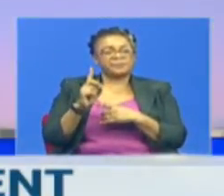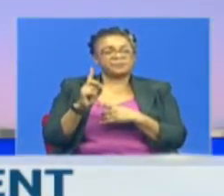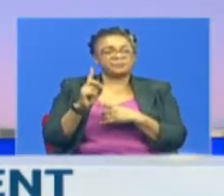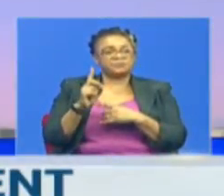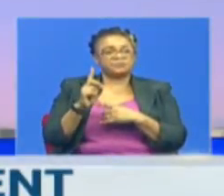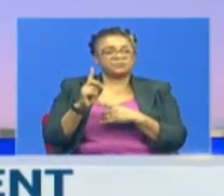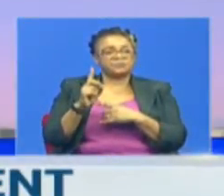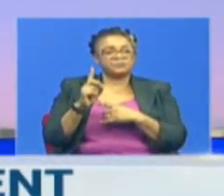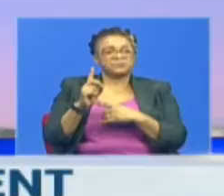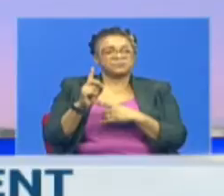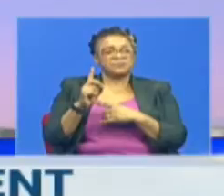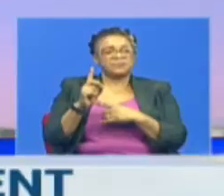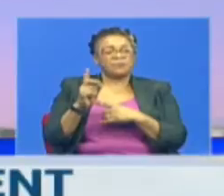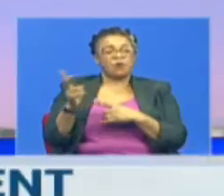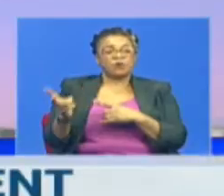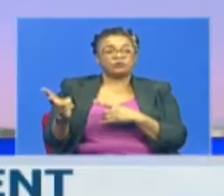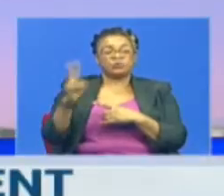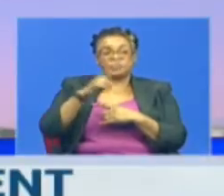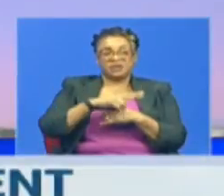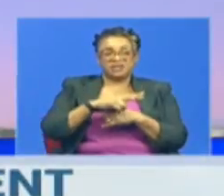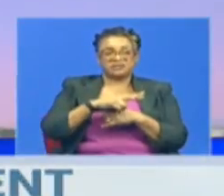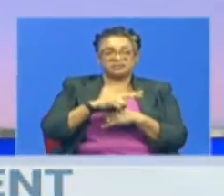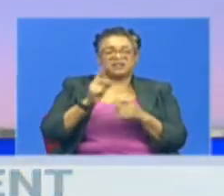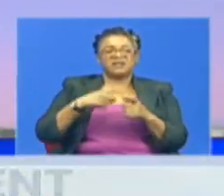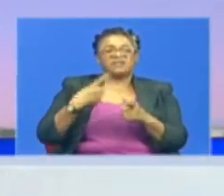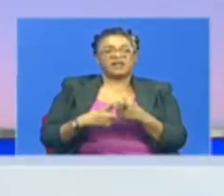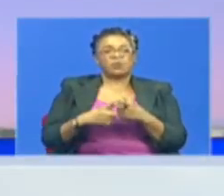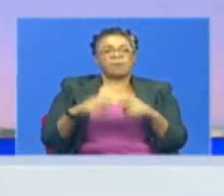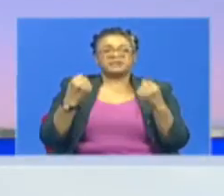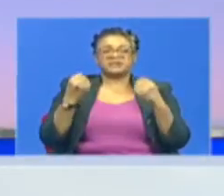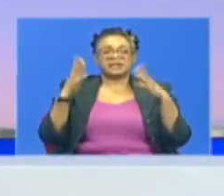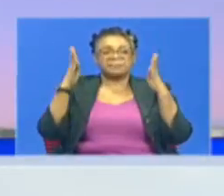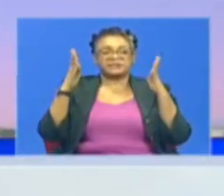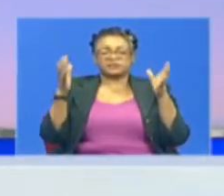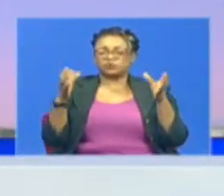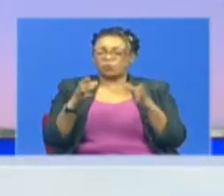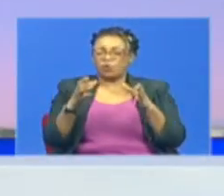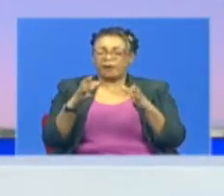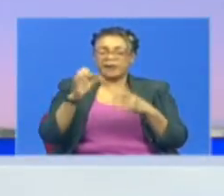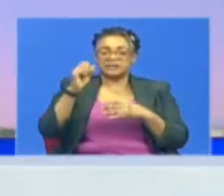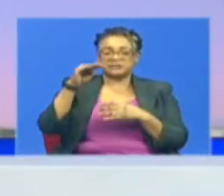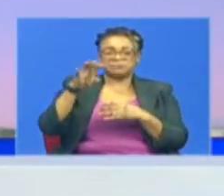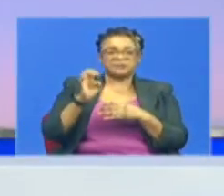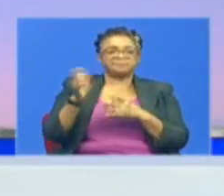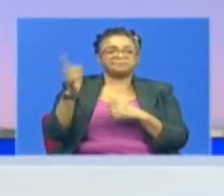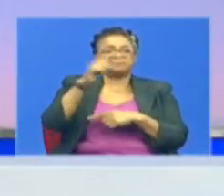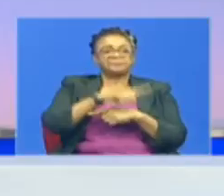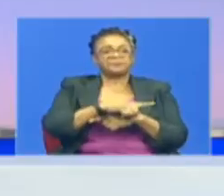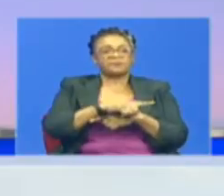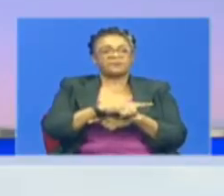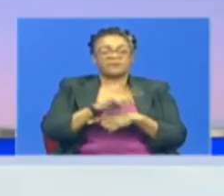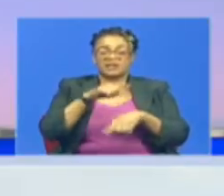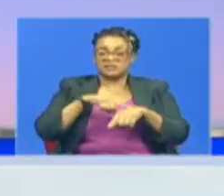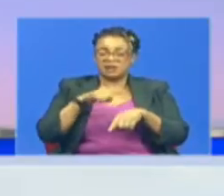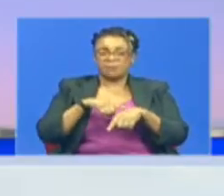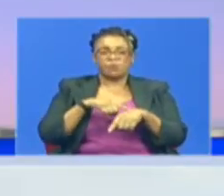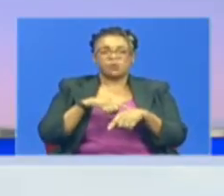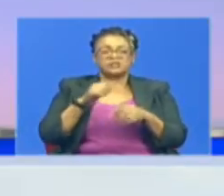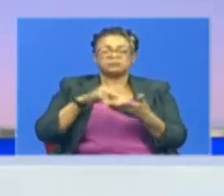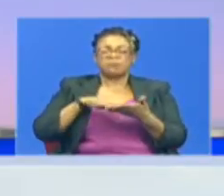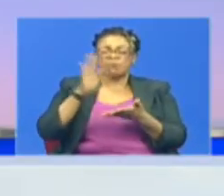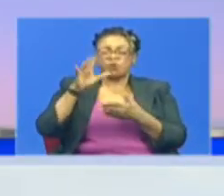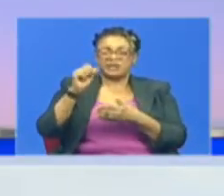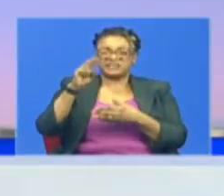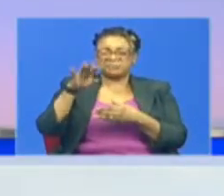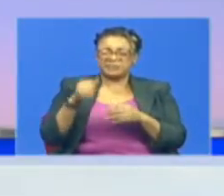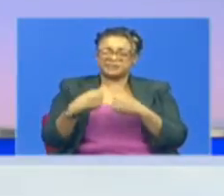In just 2 days, the Globe will be marking the World Small and Medium-Sized Enterprise Day, at a time when most SMEs are struggling